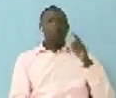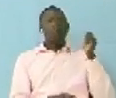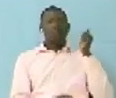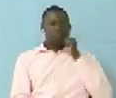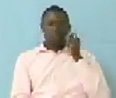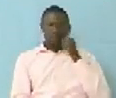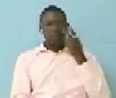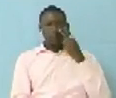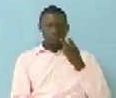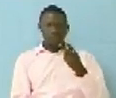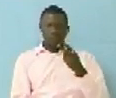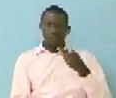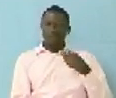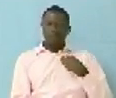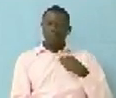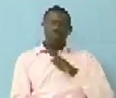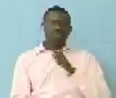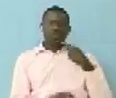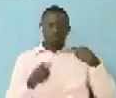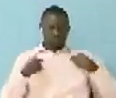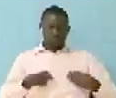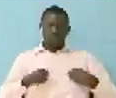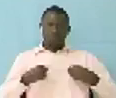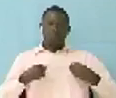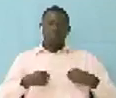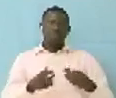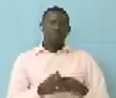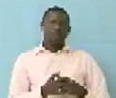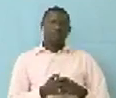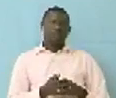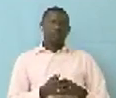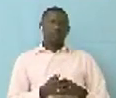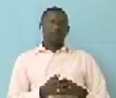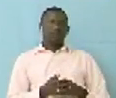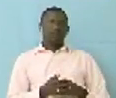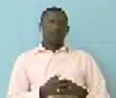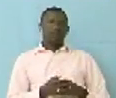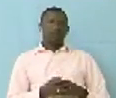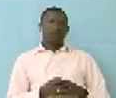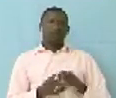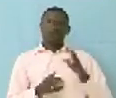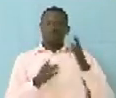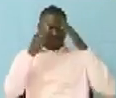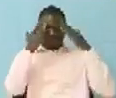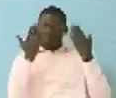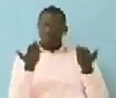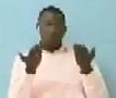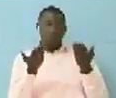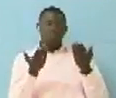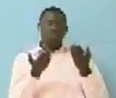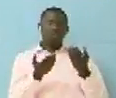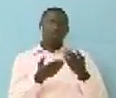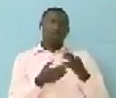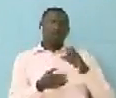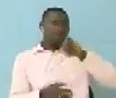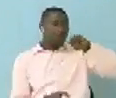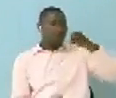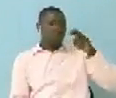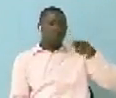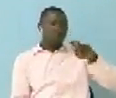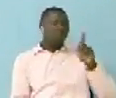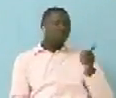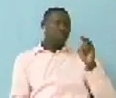he was a jungler. I wouldn't know whether he's a jungler. I know that he wears plain clothes and he comes to the panel.